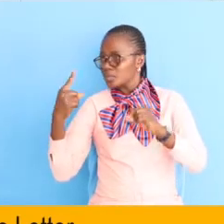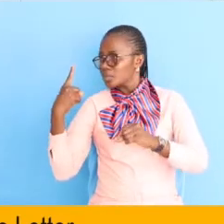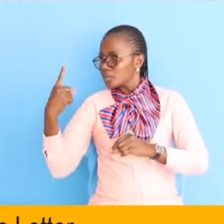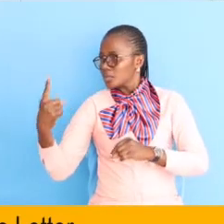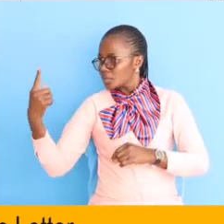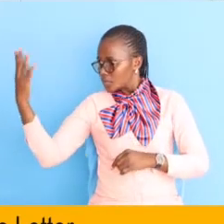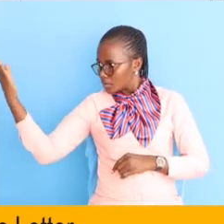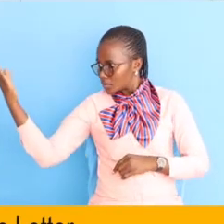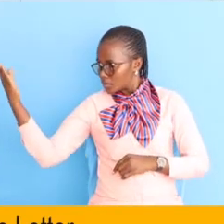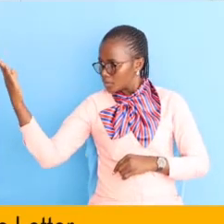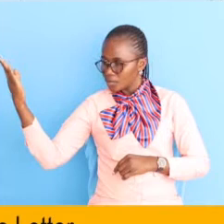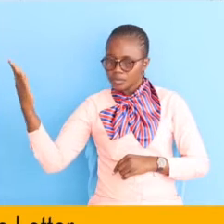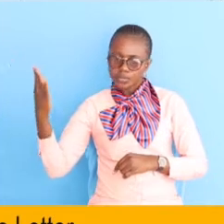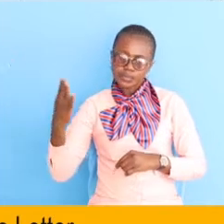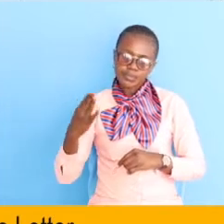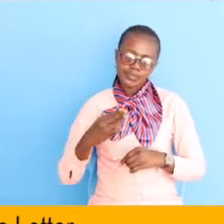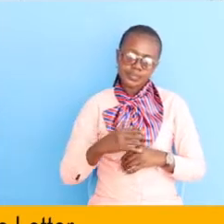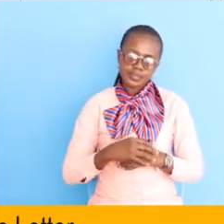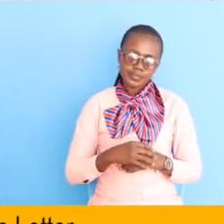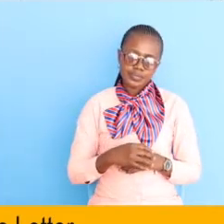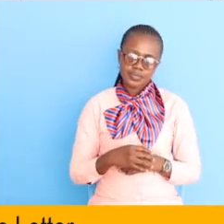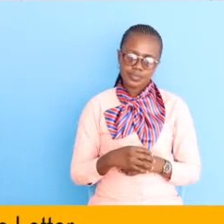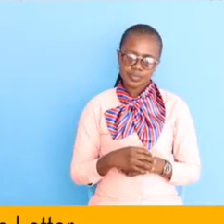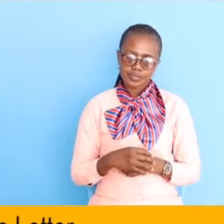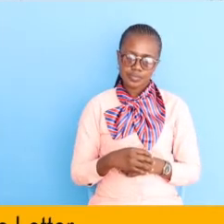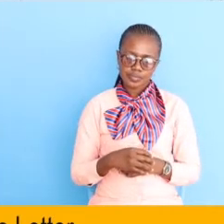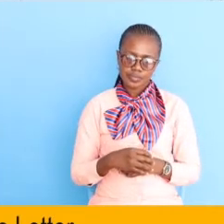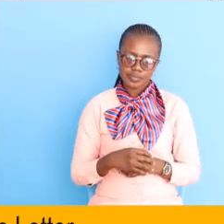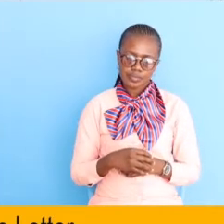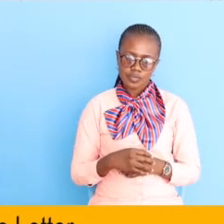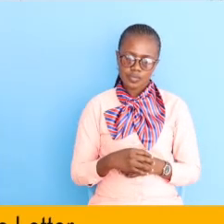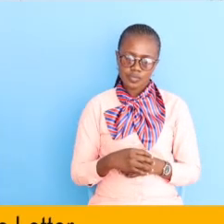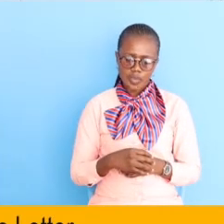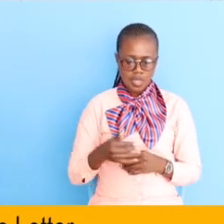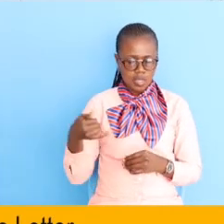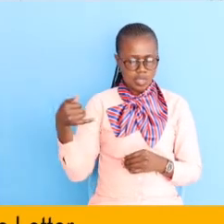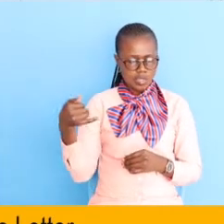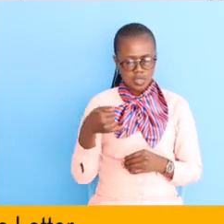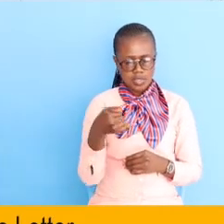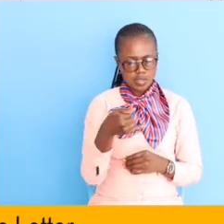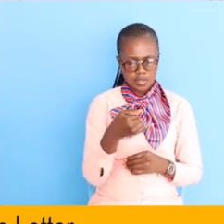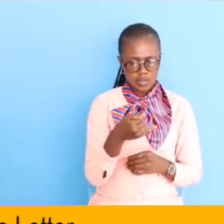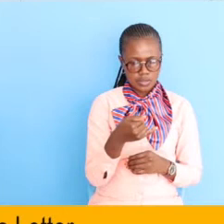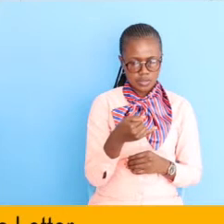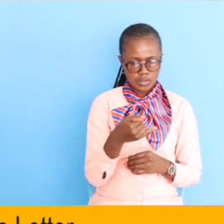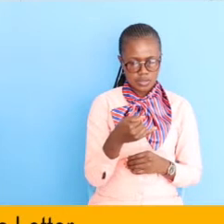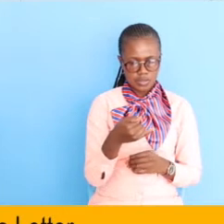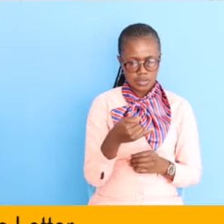like. As you can see, it has been drawn in such a way that you